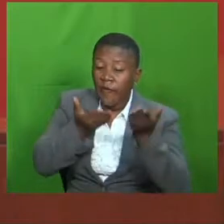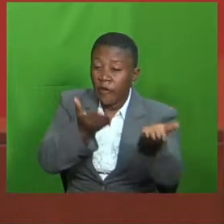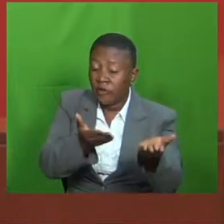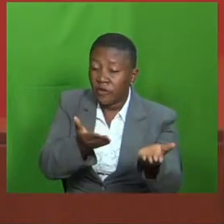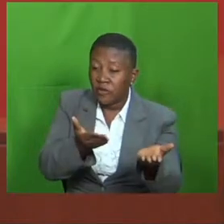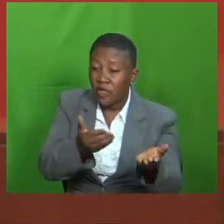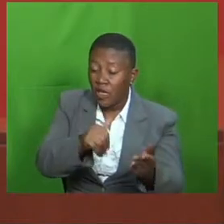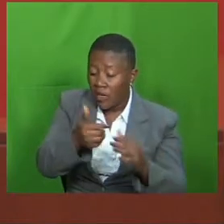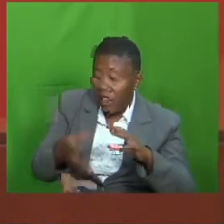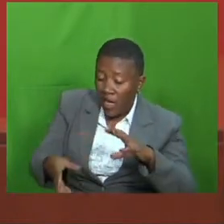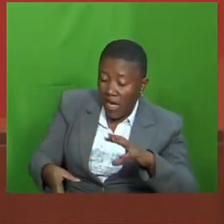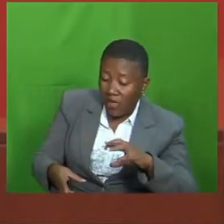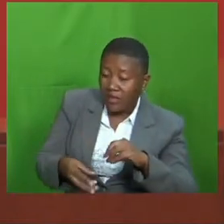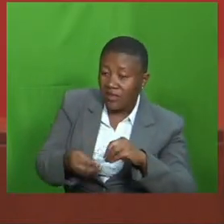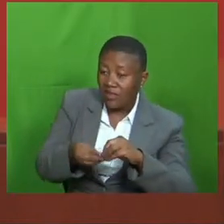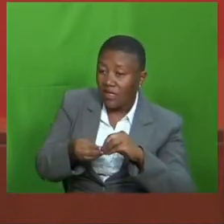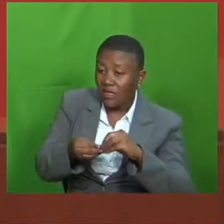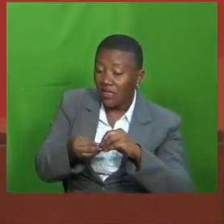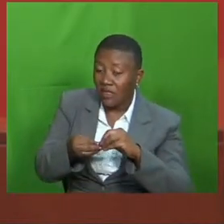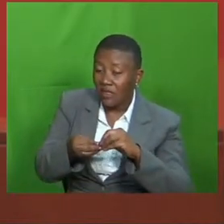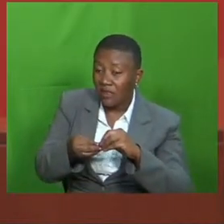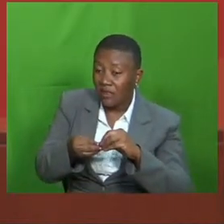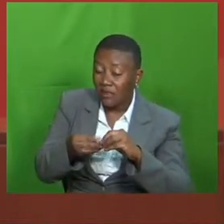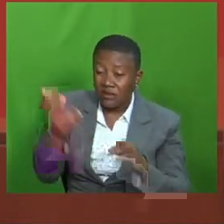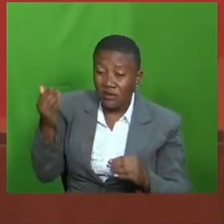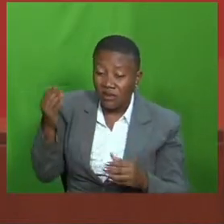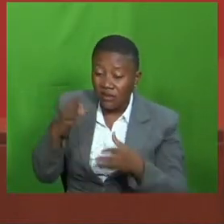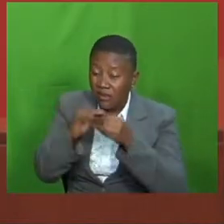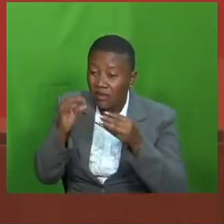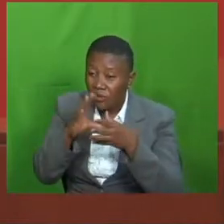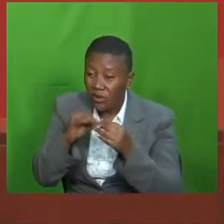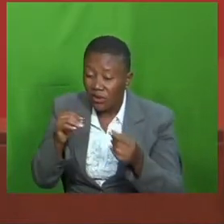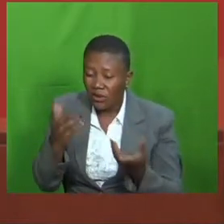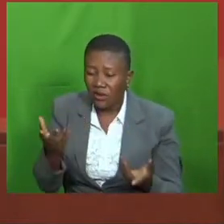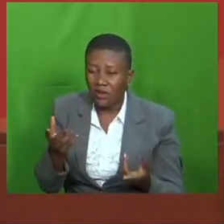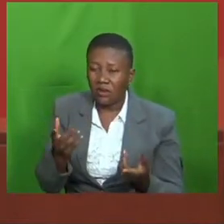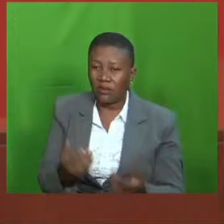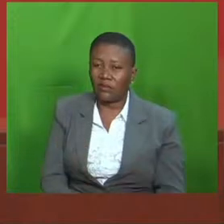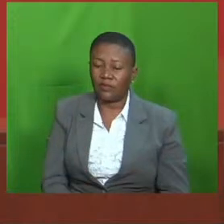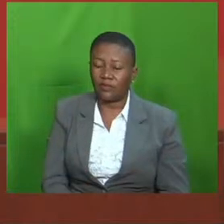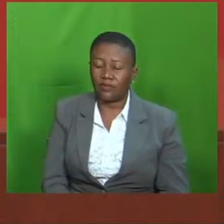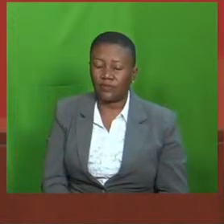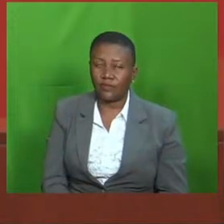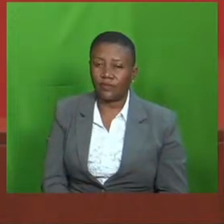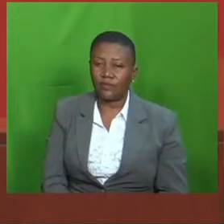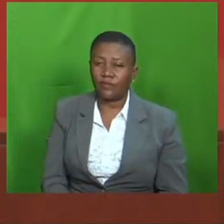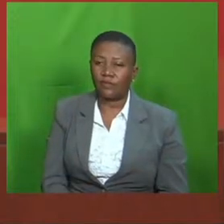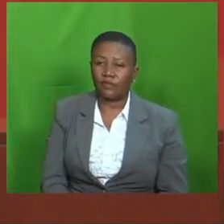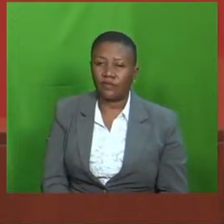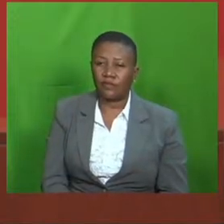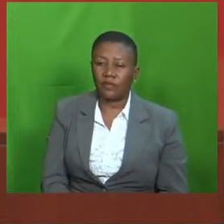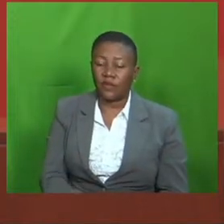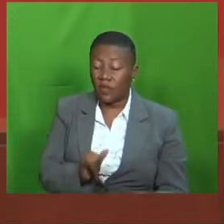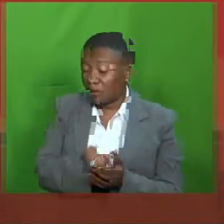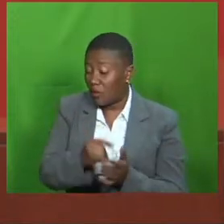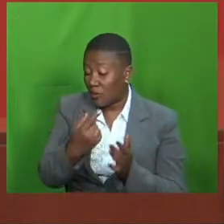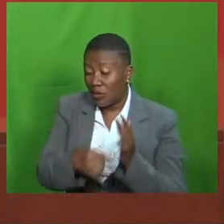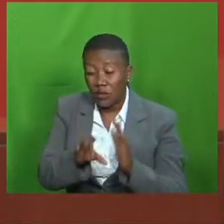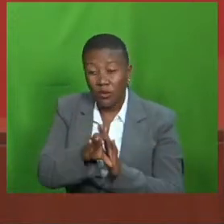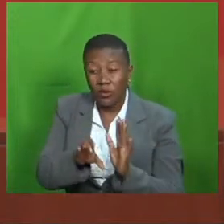estimate for the purpose of replacing the amount so advanced. That's what is stated in the